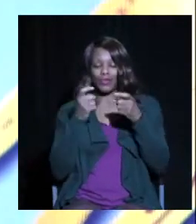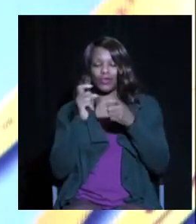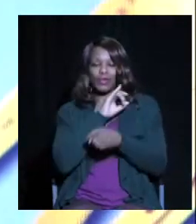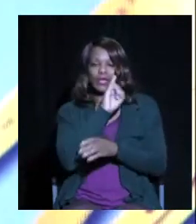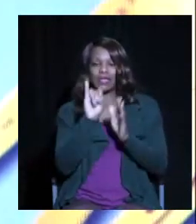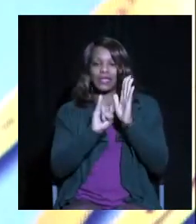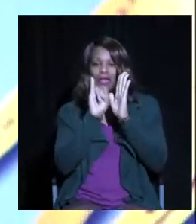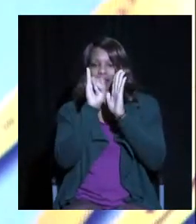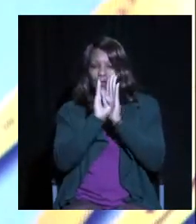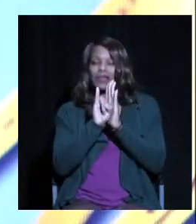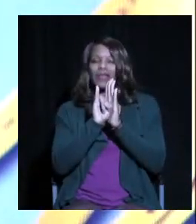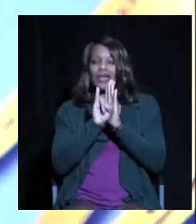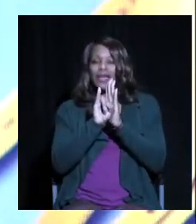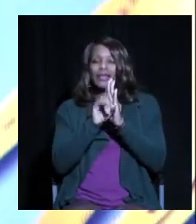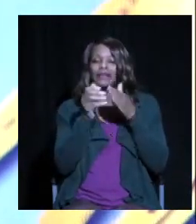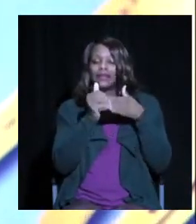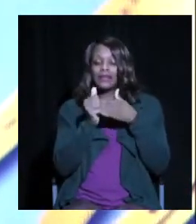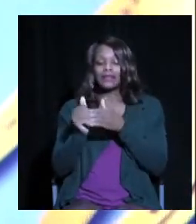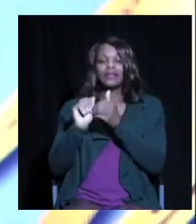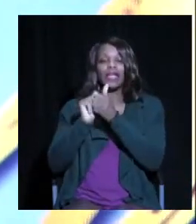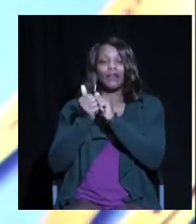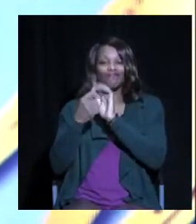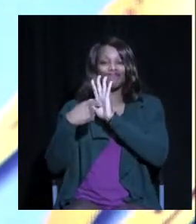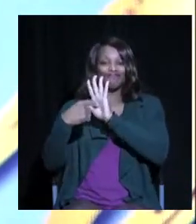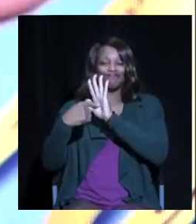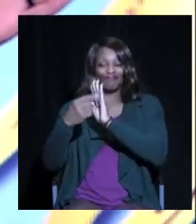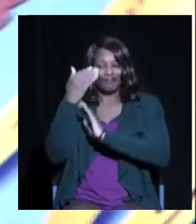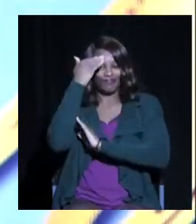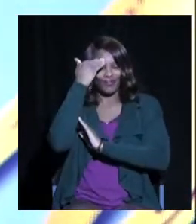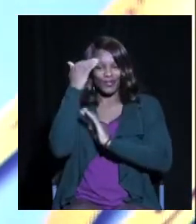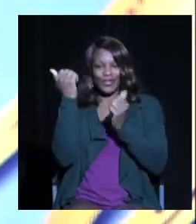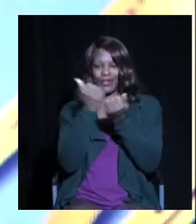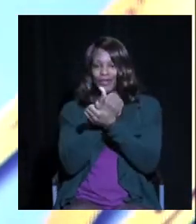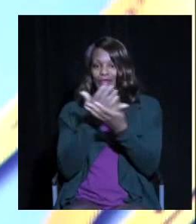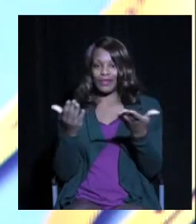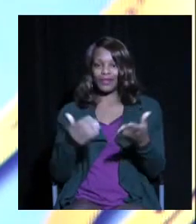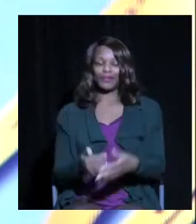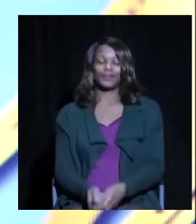integrity, who leads by example, who knows all things.